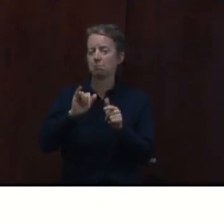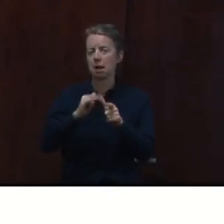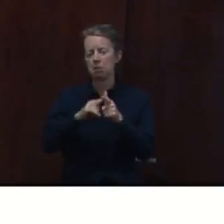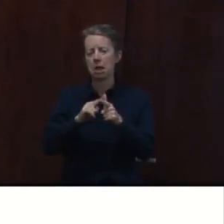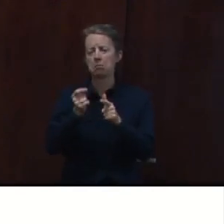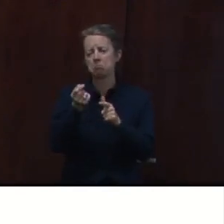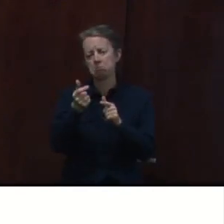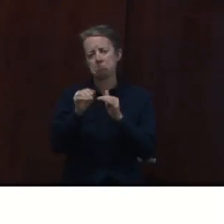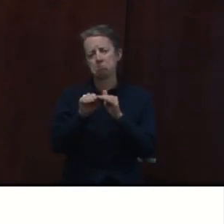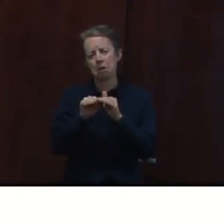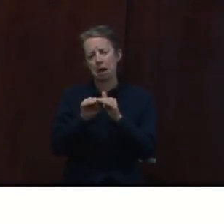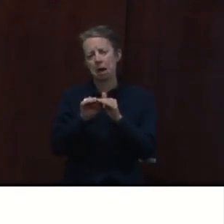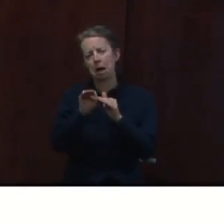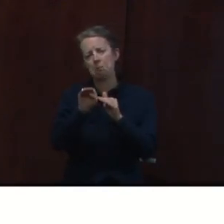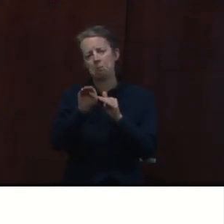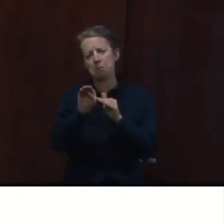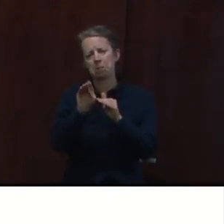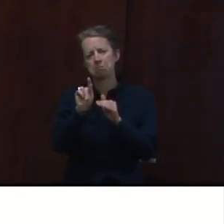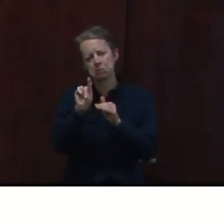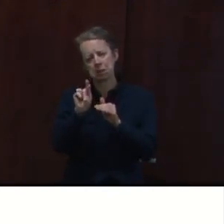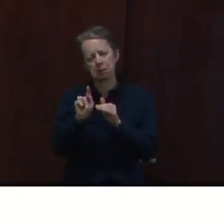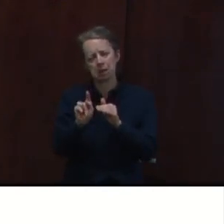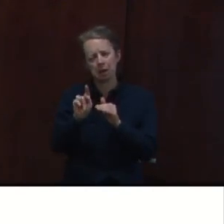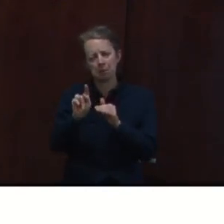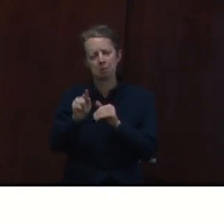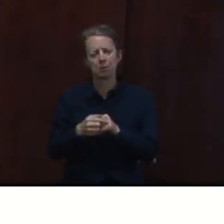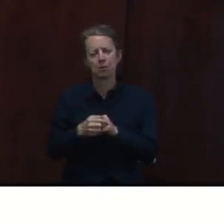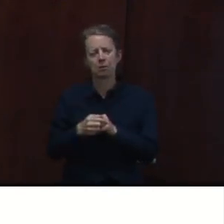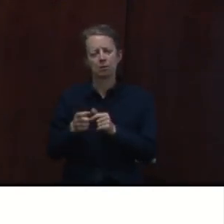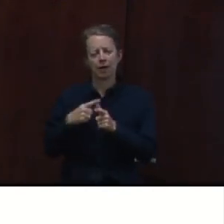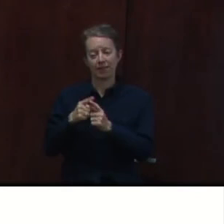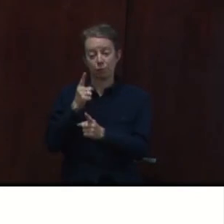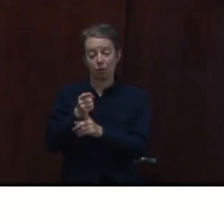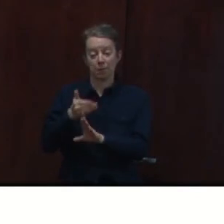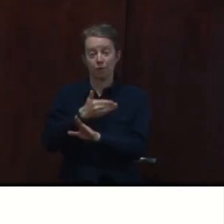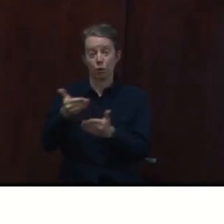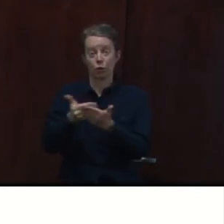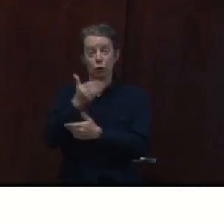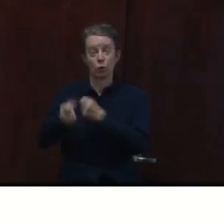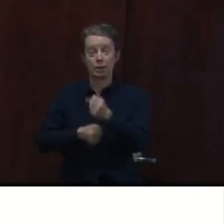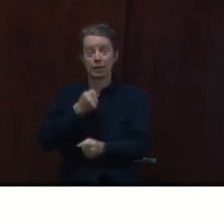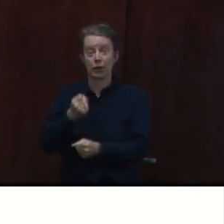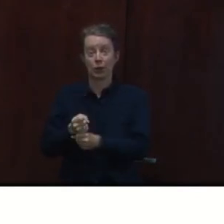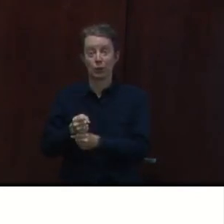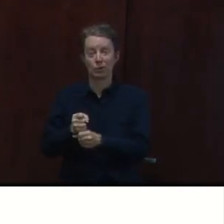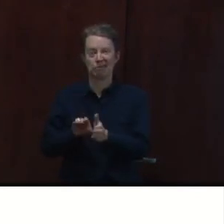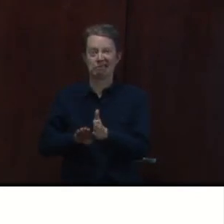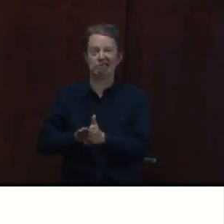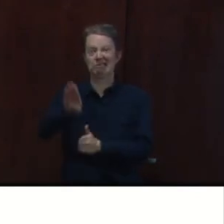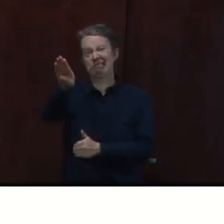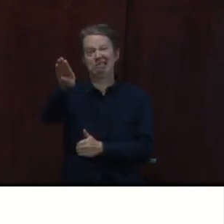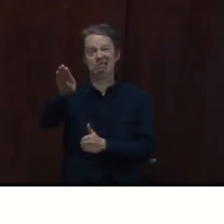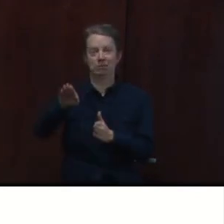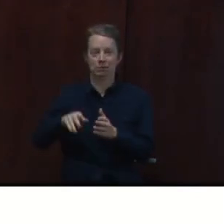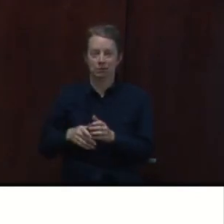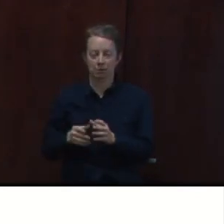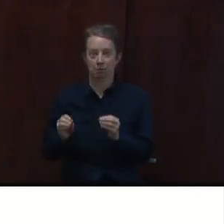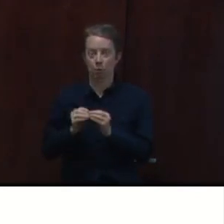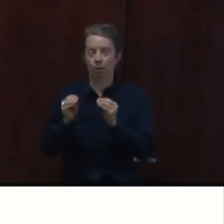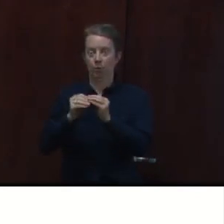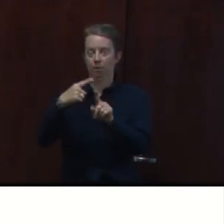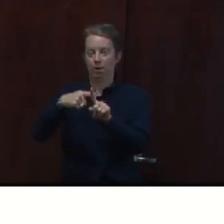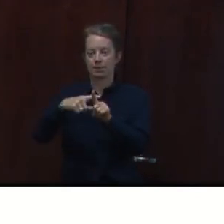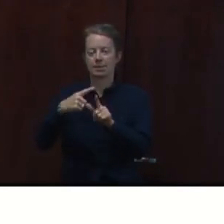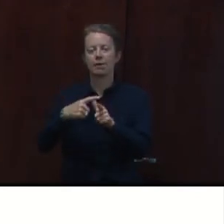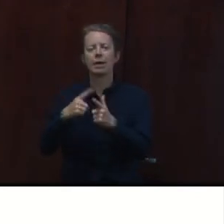incline until just about right before New Year's, where we saw it increase significantly. And now we've started